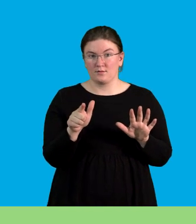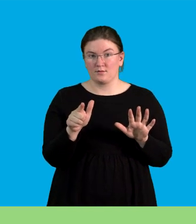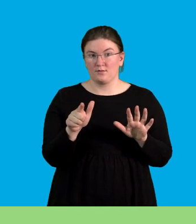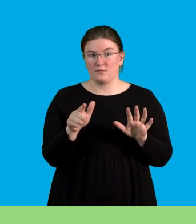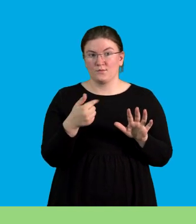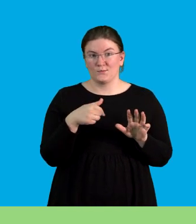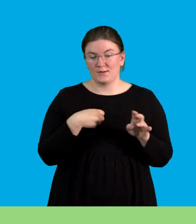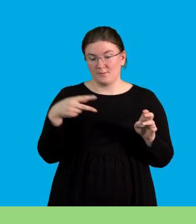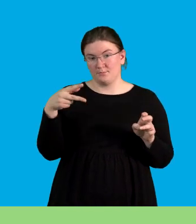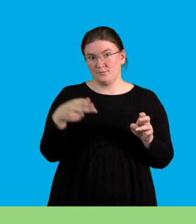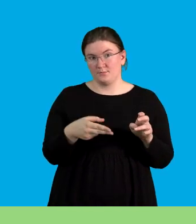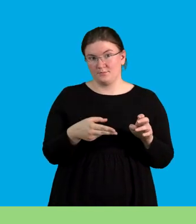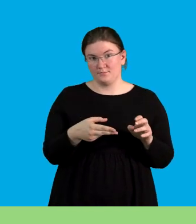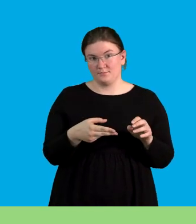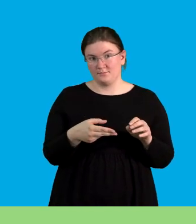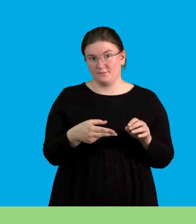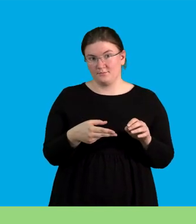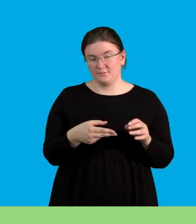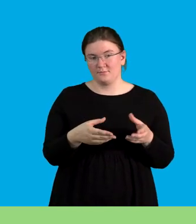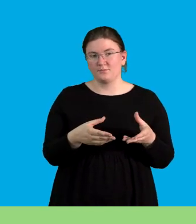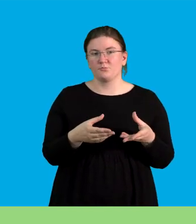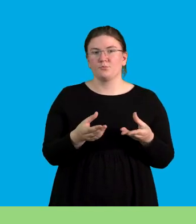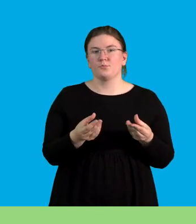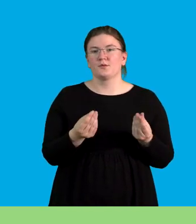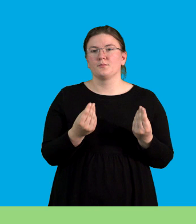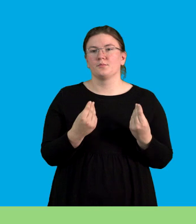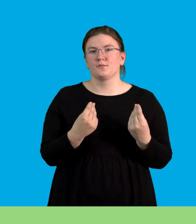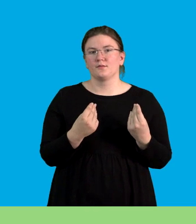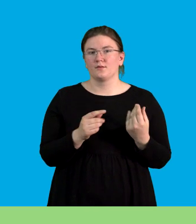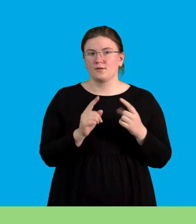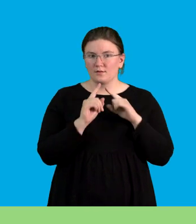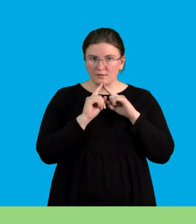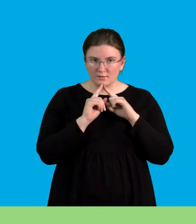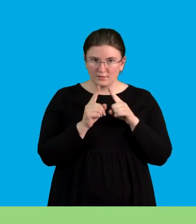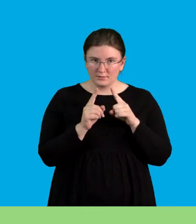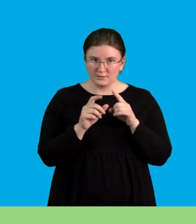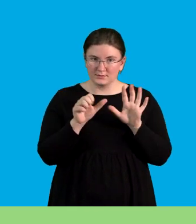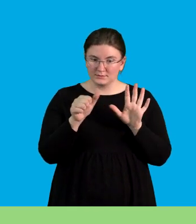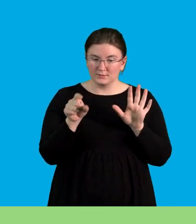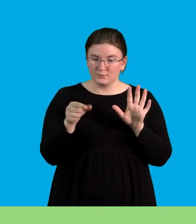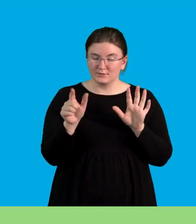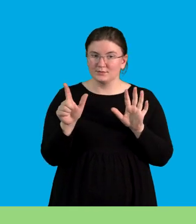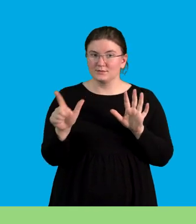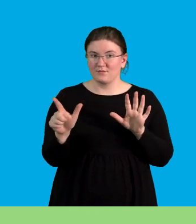6,67. And then we round that off, we get an answer of